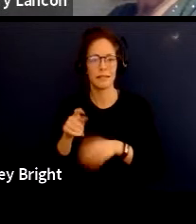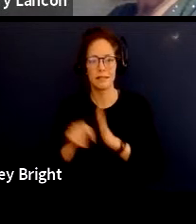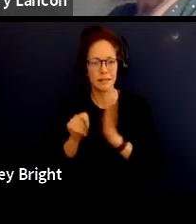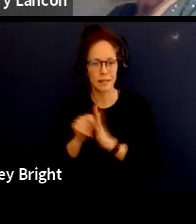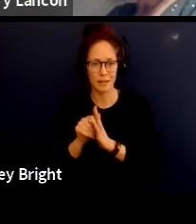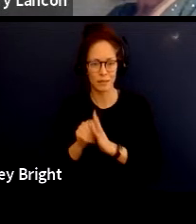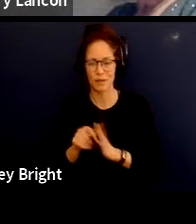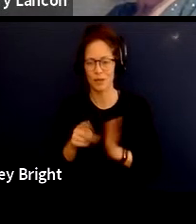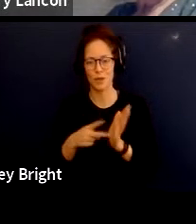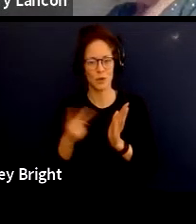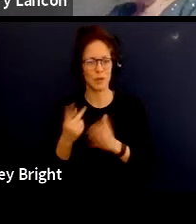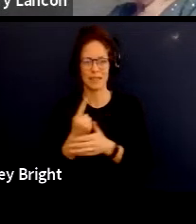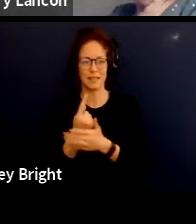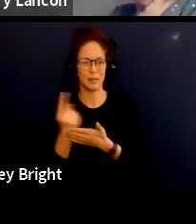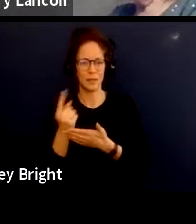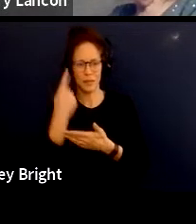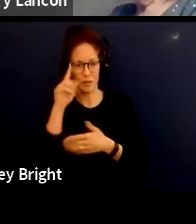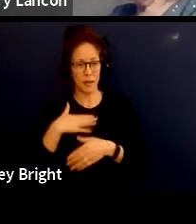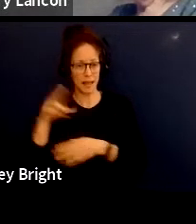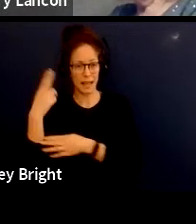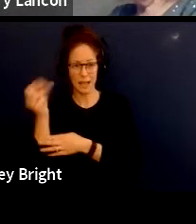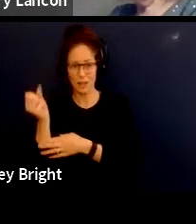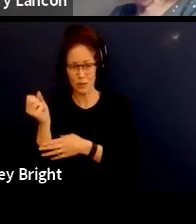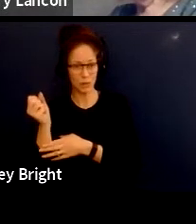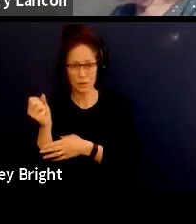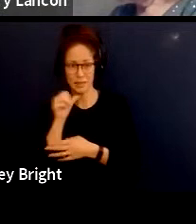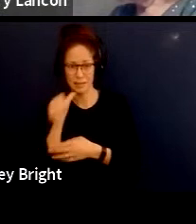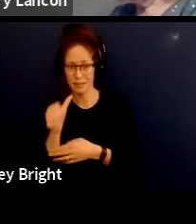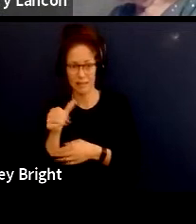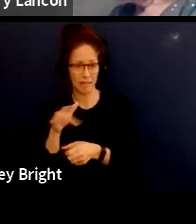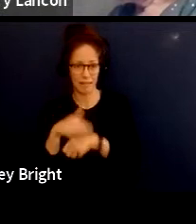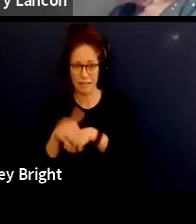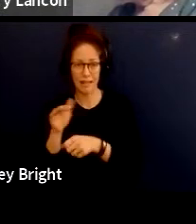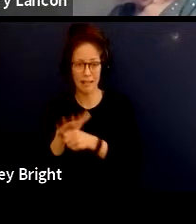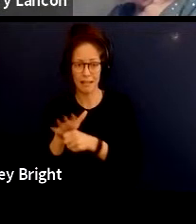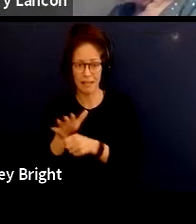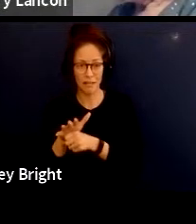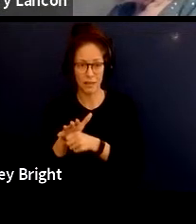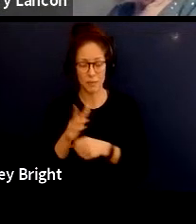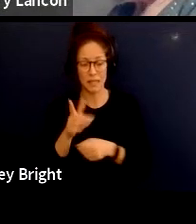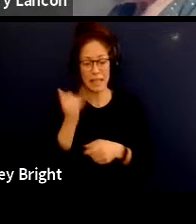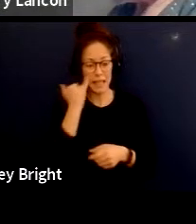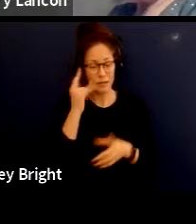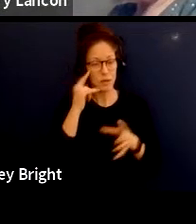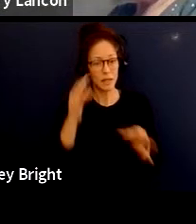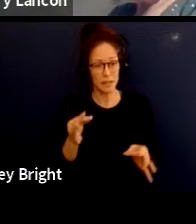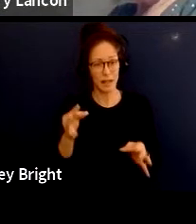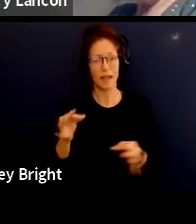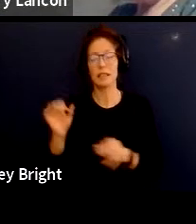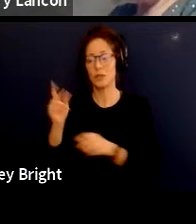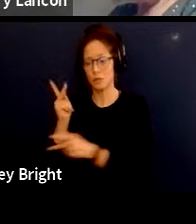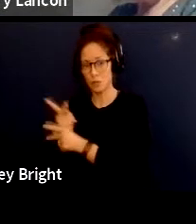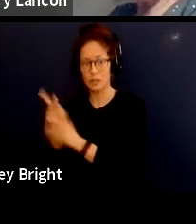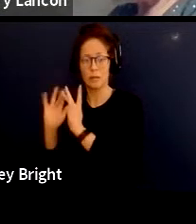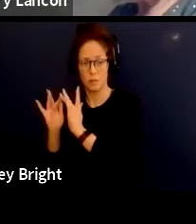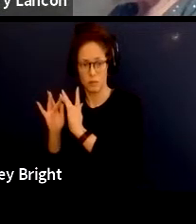enough. If you decide that you're gonna stay remote, I'm asking that you look into